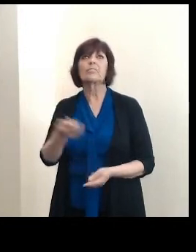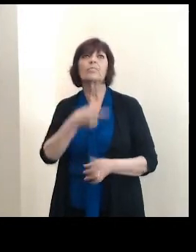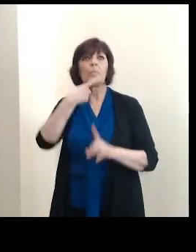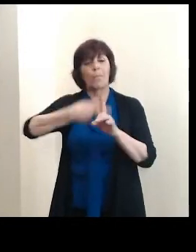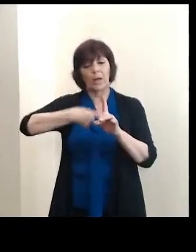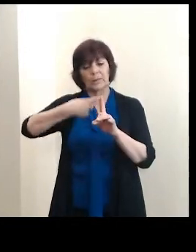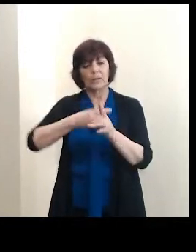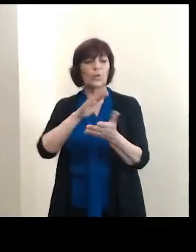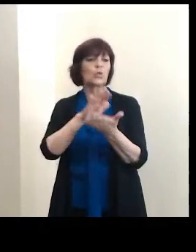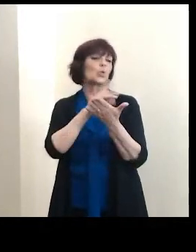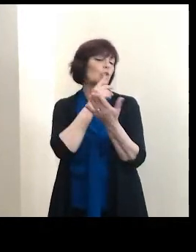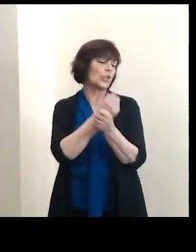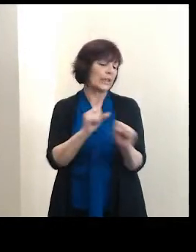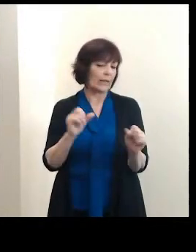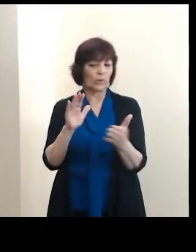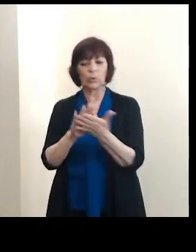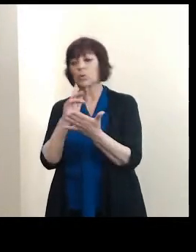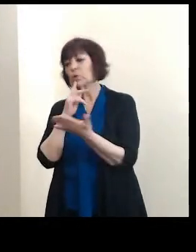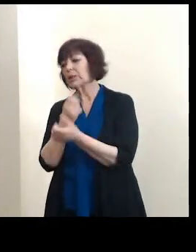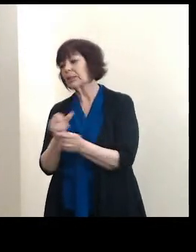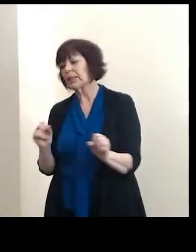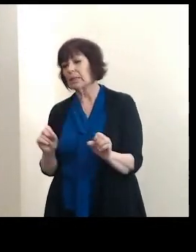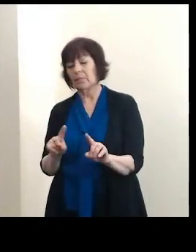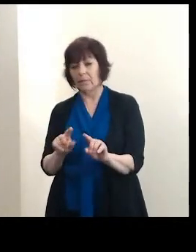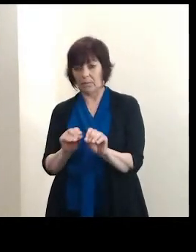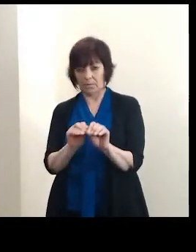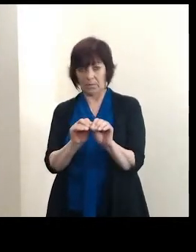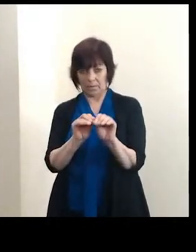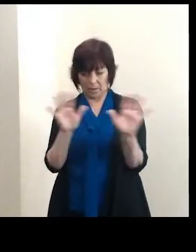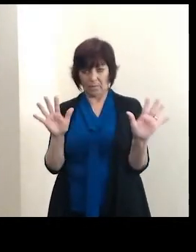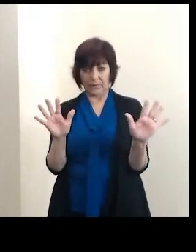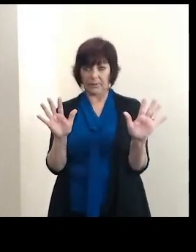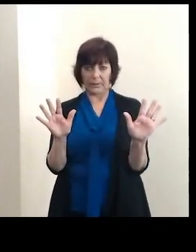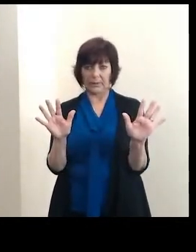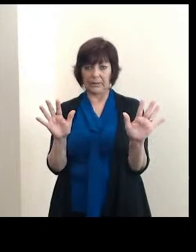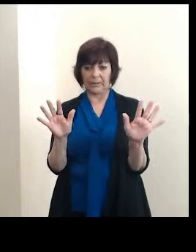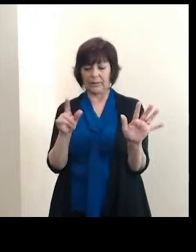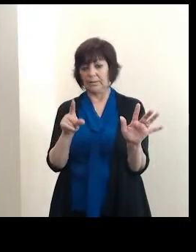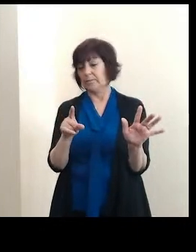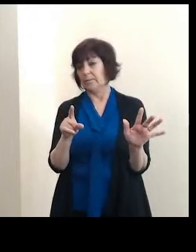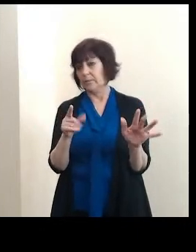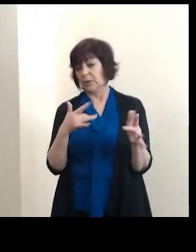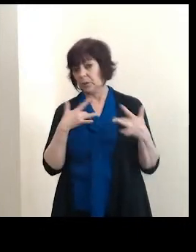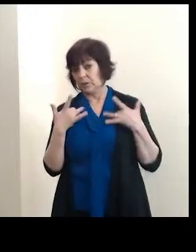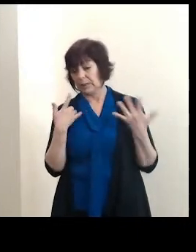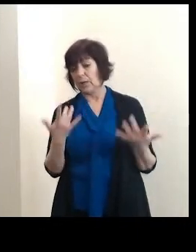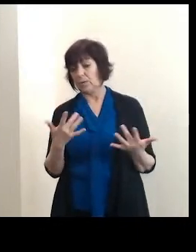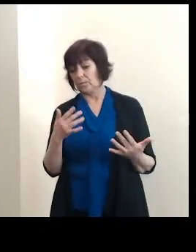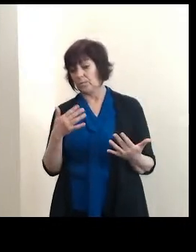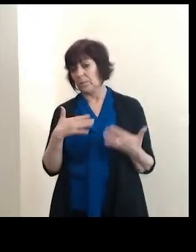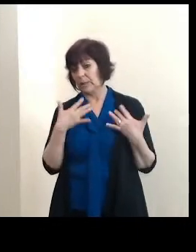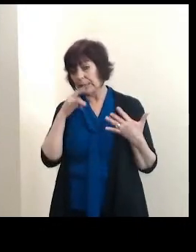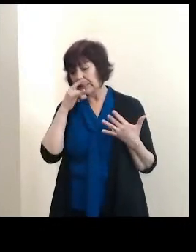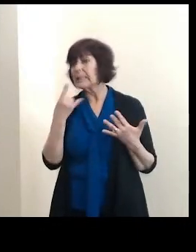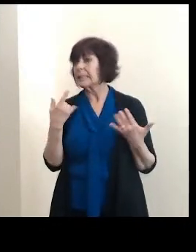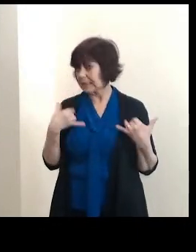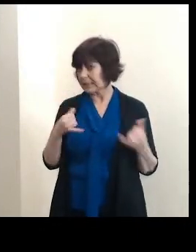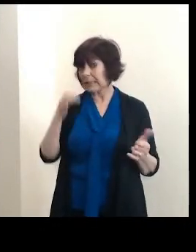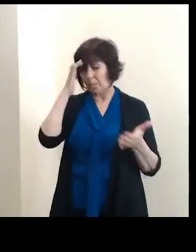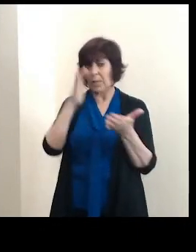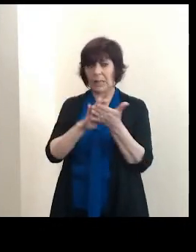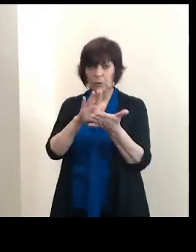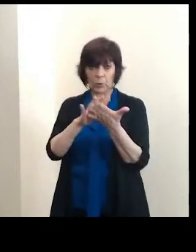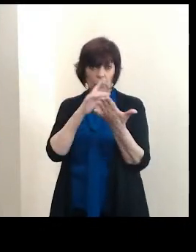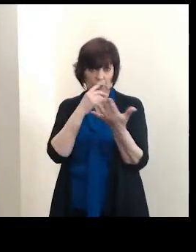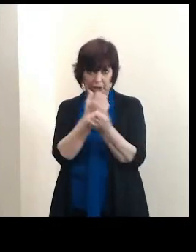schools are safe, but obviously the new concern is about young kids catching COVID-19. Is it still believed that schools